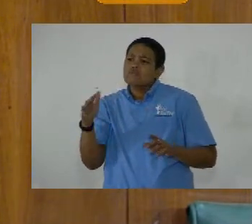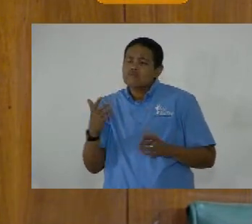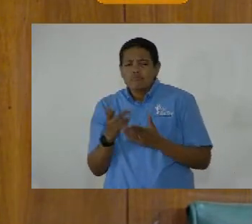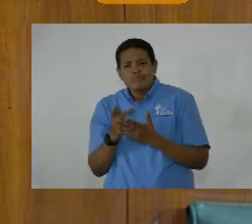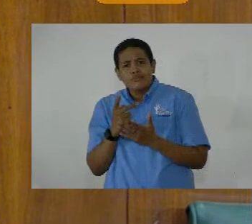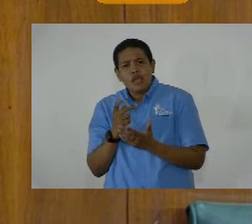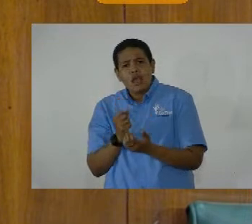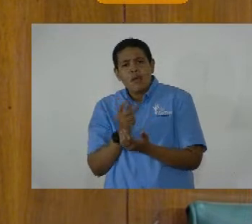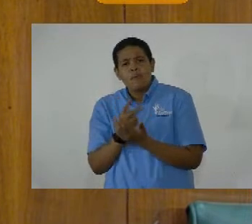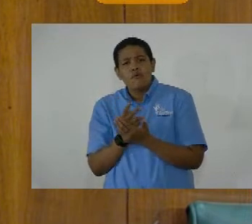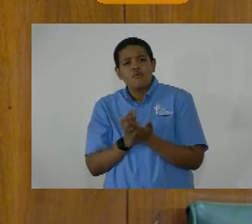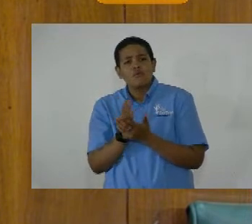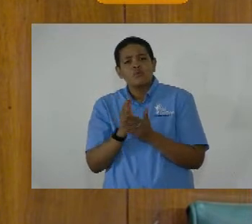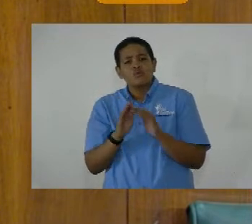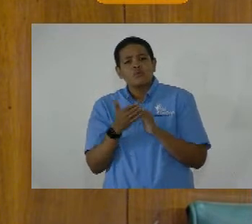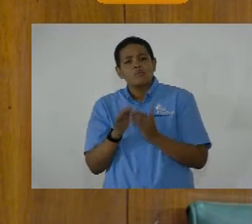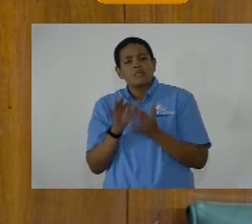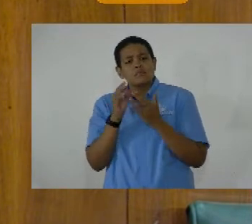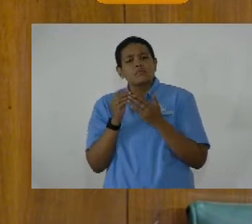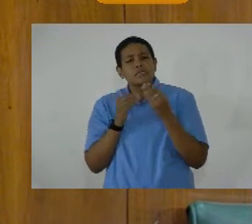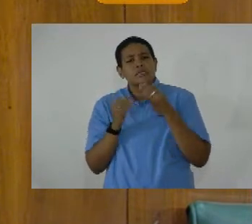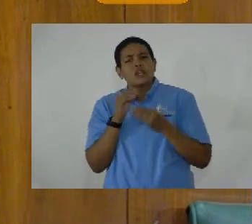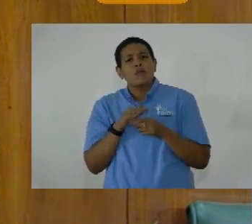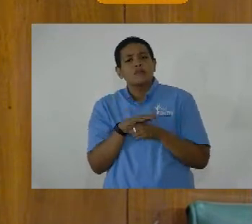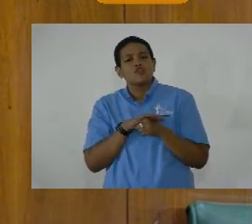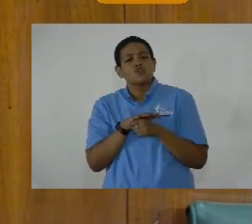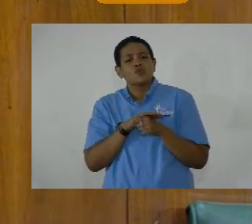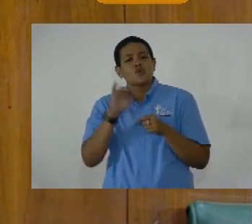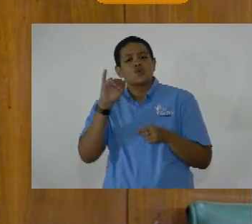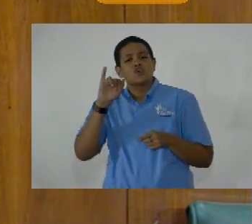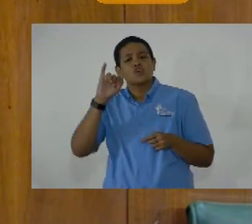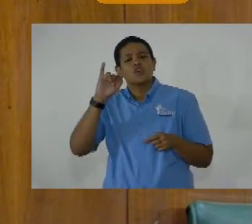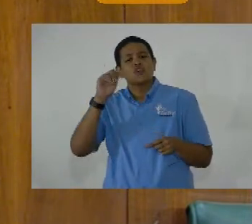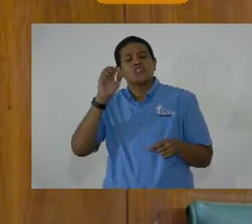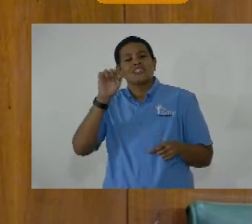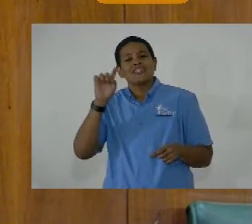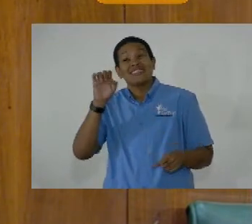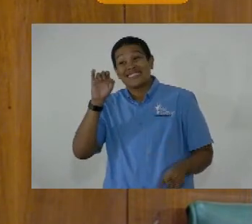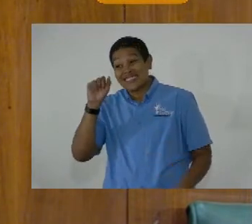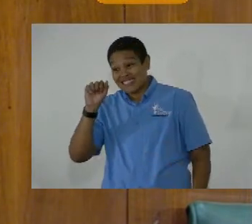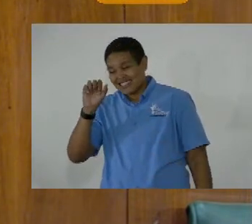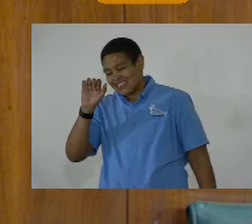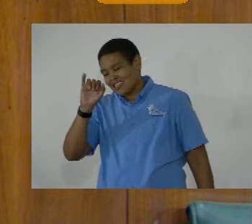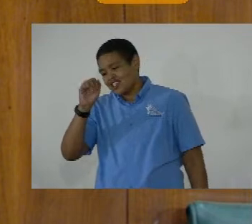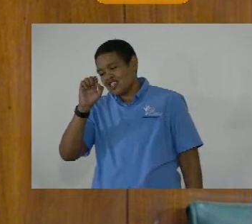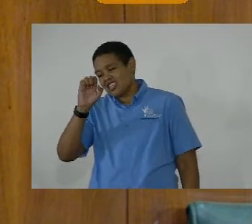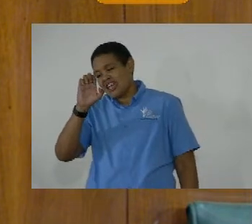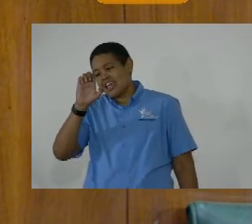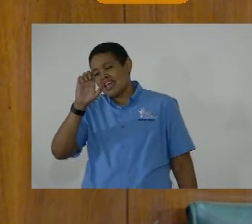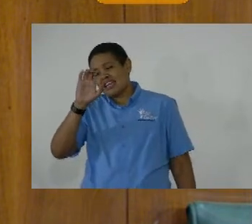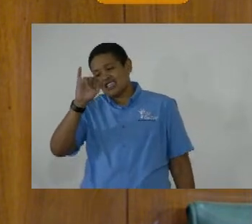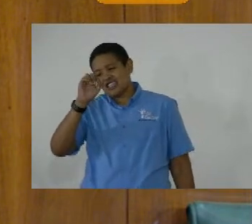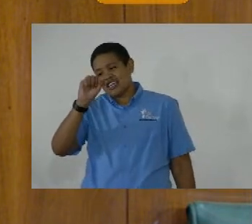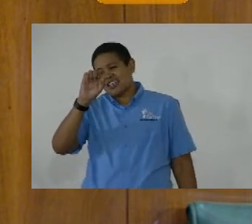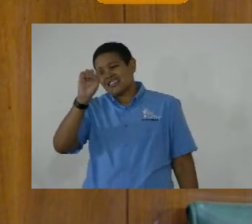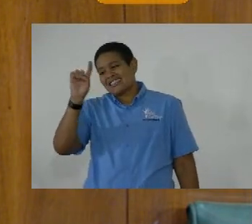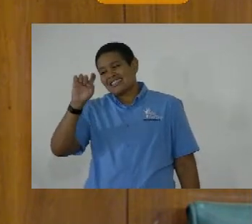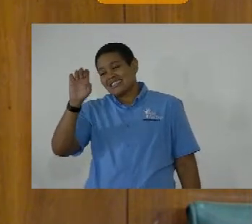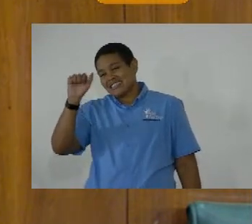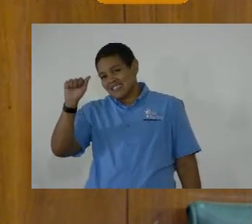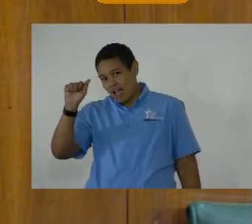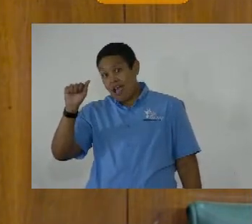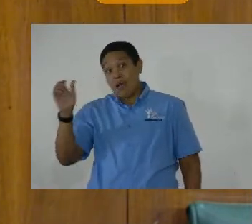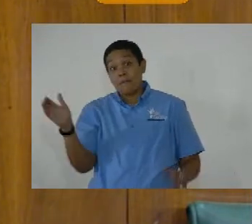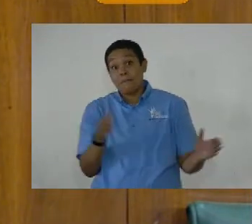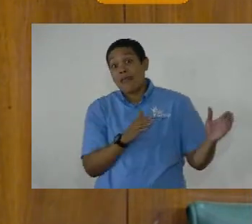pre-approved by the Jamaica Special Economic Zone, JSEZA, as planned SEZs, namely